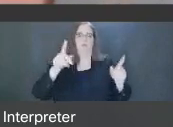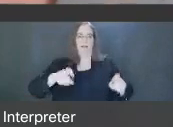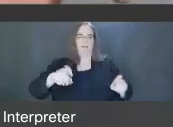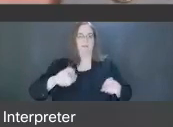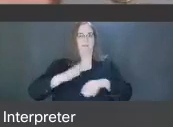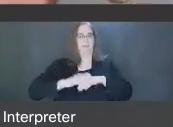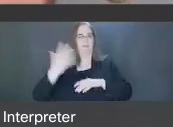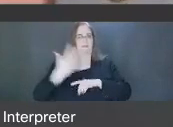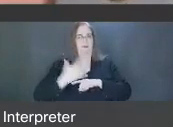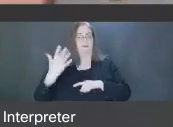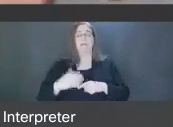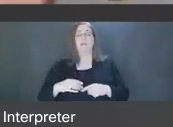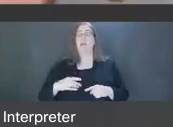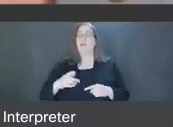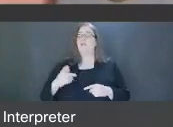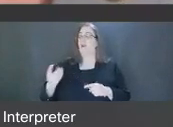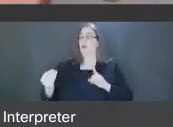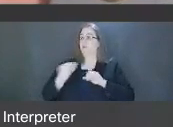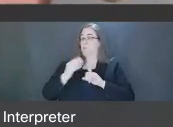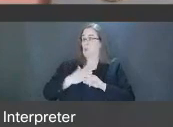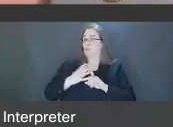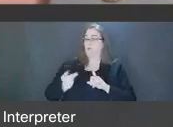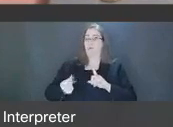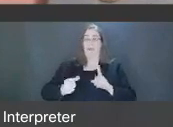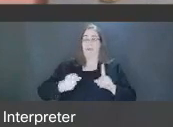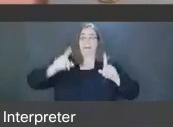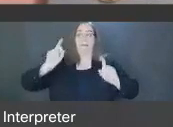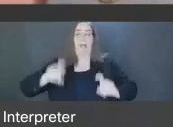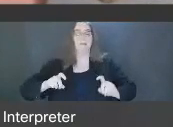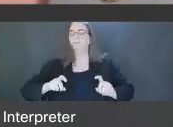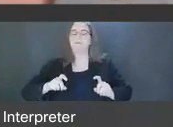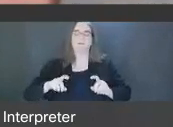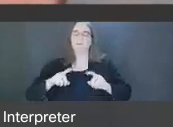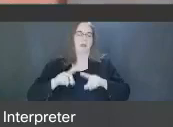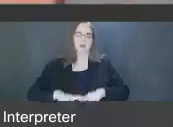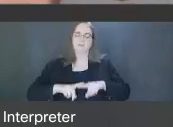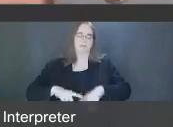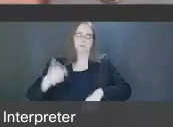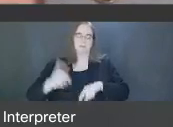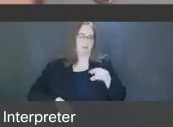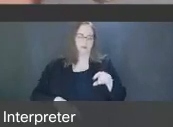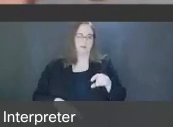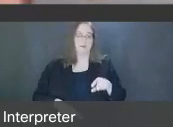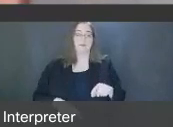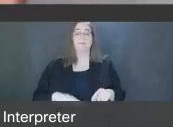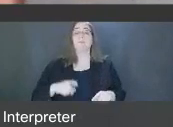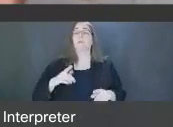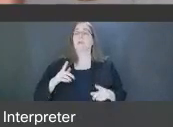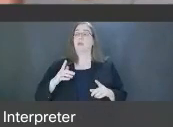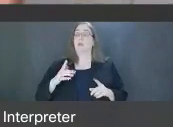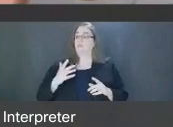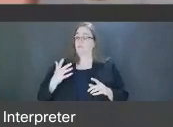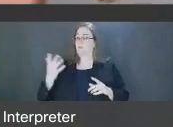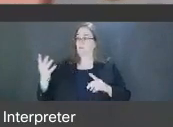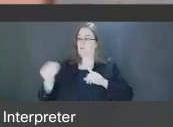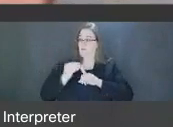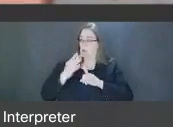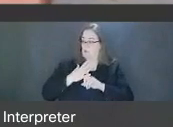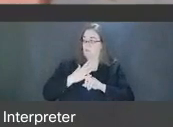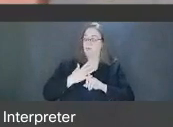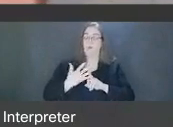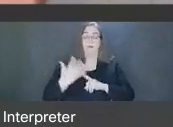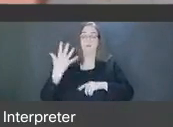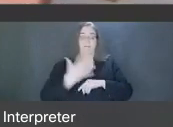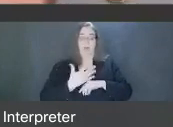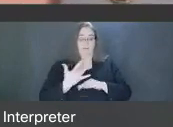5 days. Getting tested more quickly than that will not be reliable. If you test negative after 5 days,